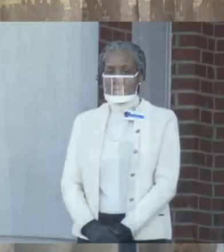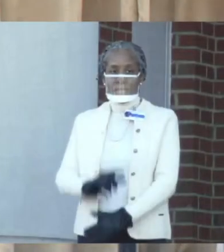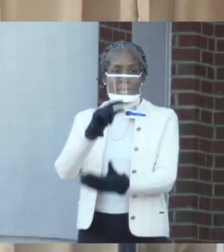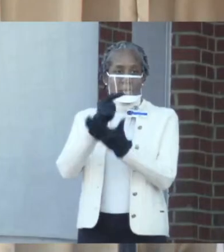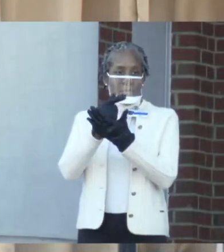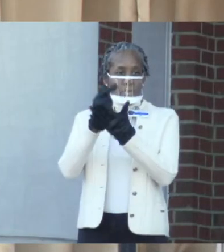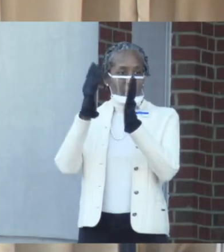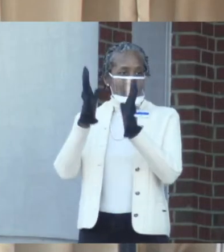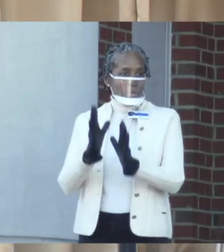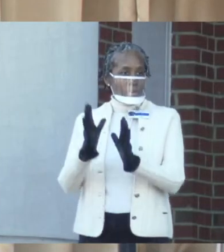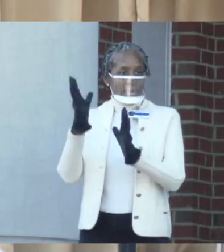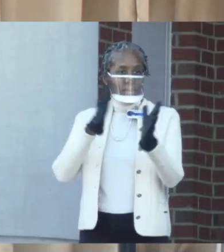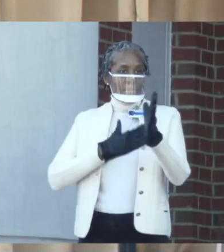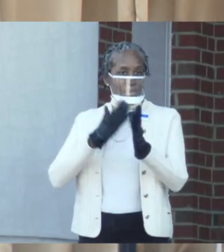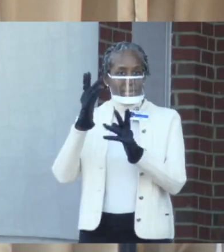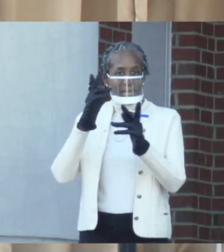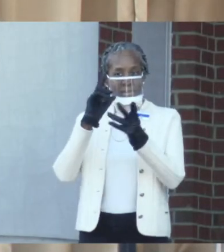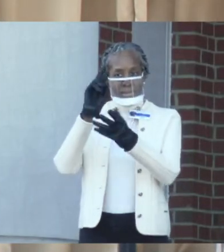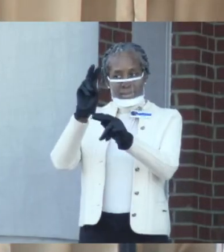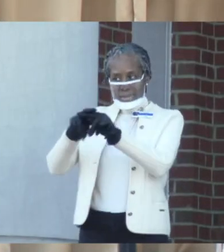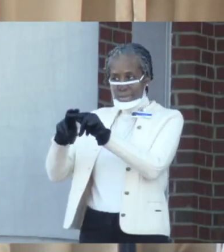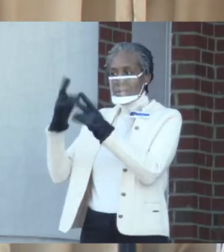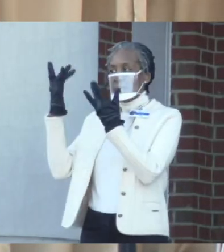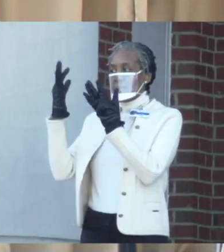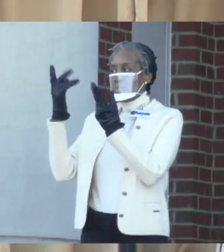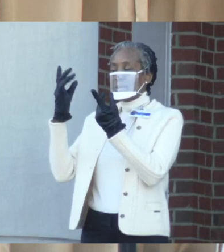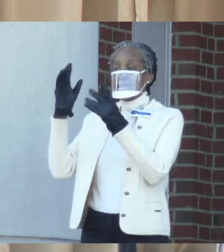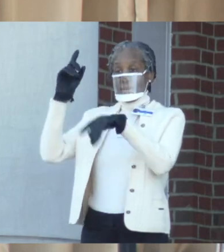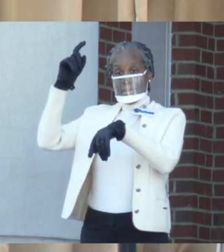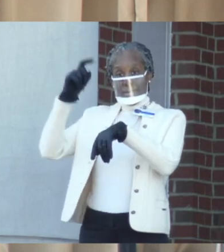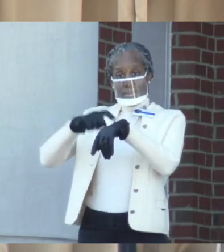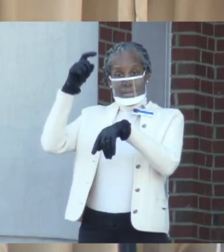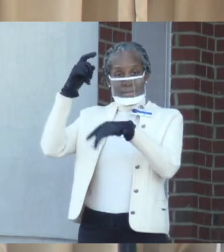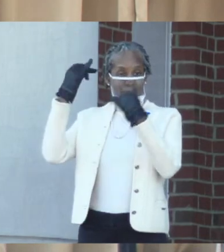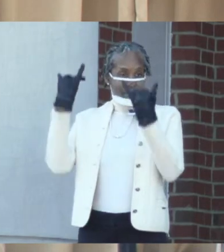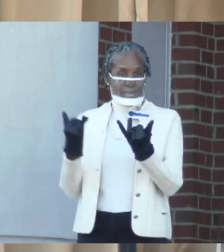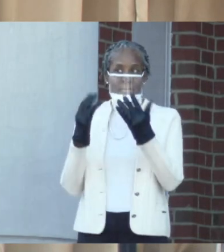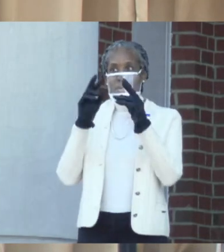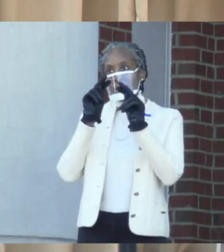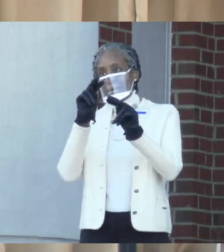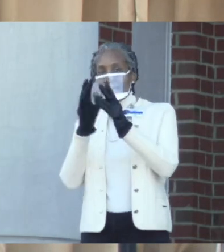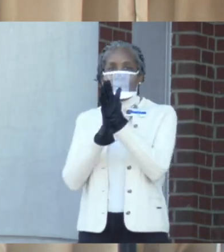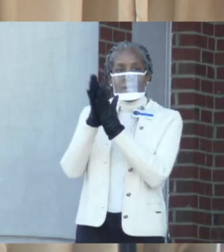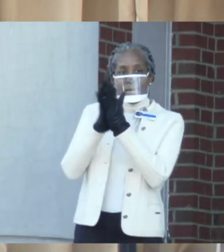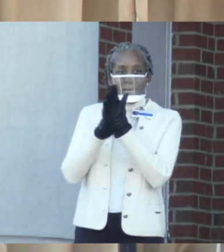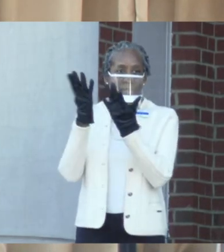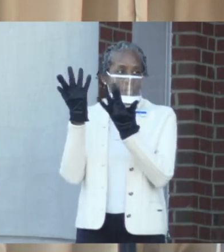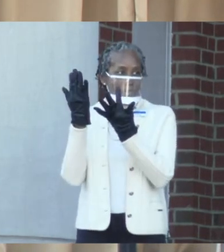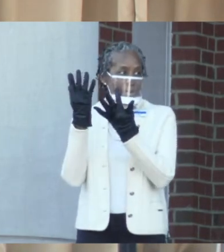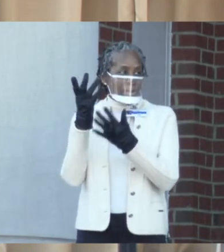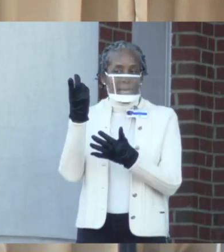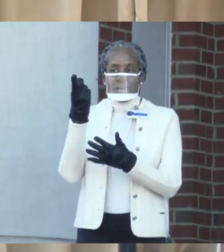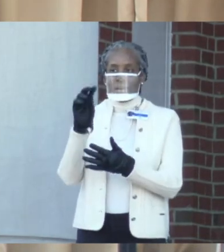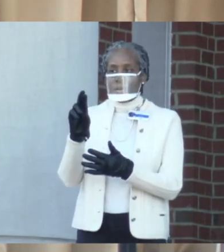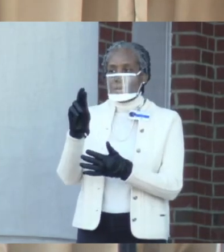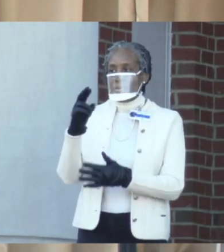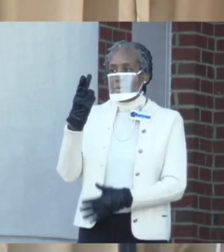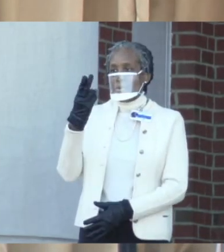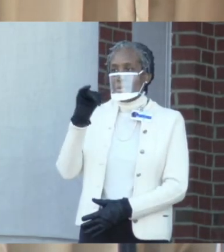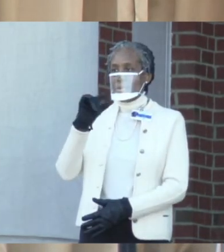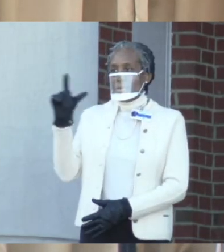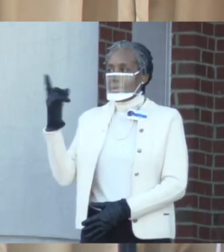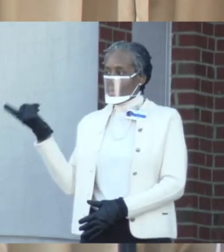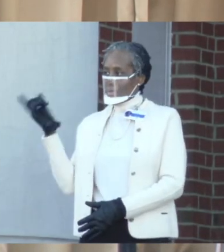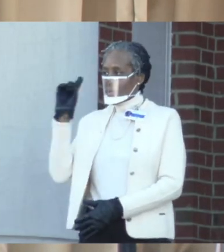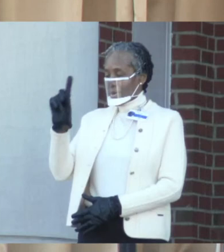Graduates, you may be seated. We're getting to that time that you've been waiting for. At this time, I would like to ask Dr. Heather Hill, who will come back